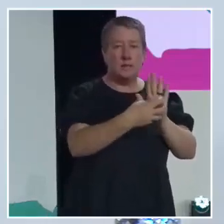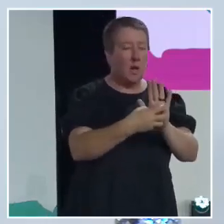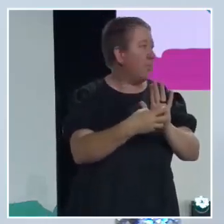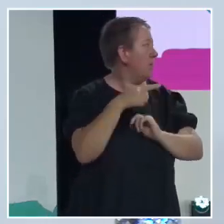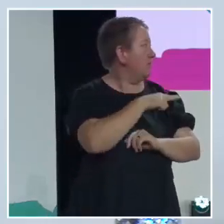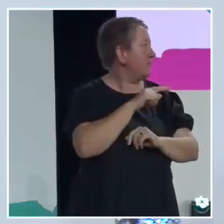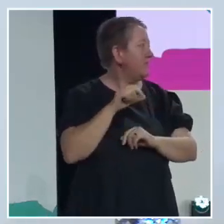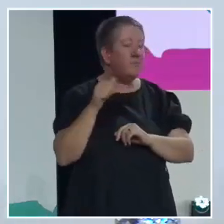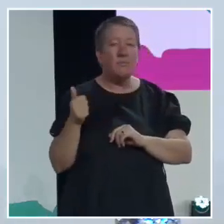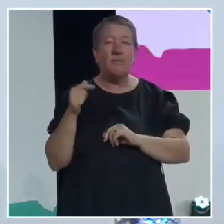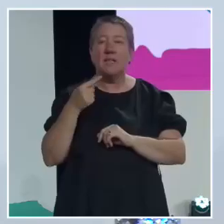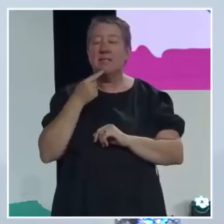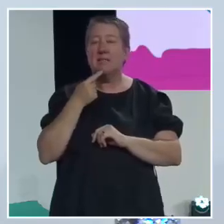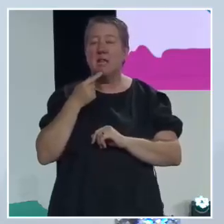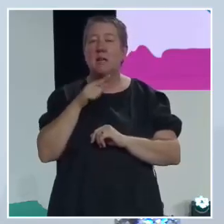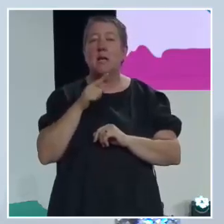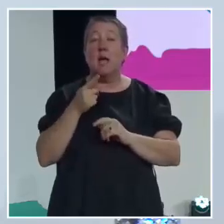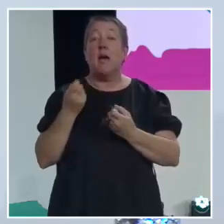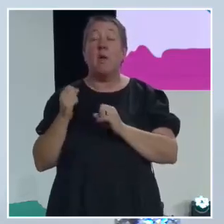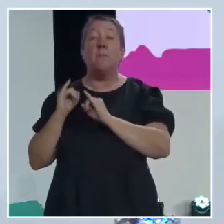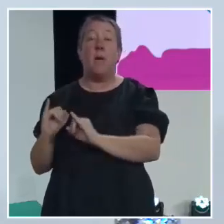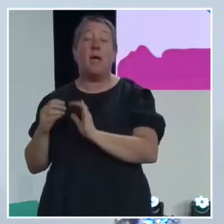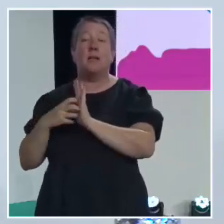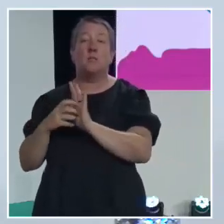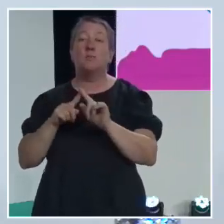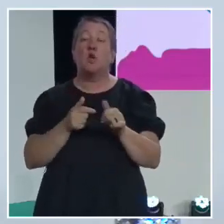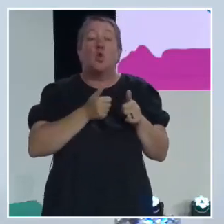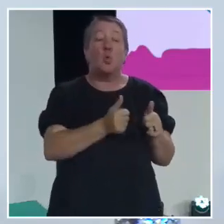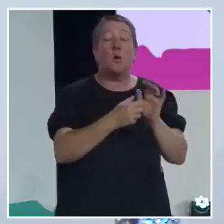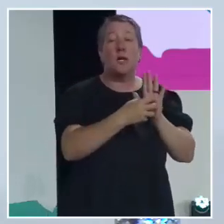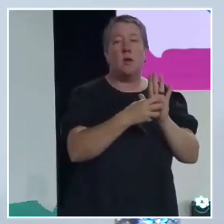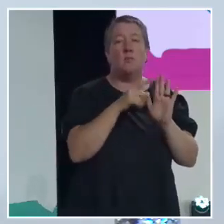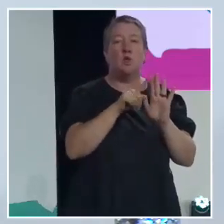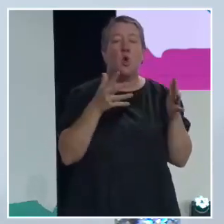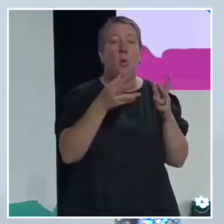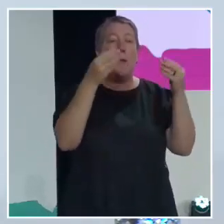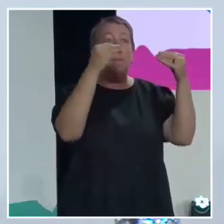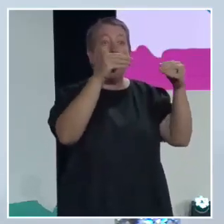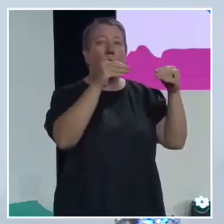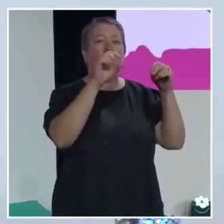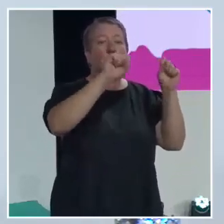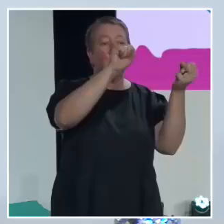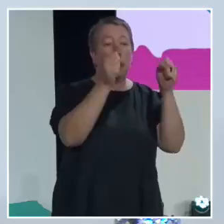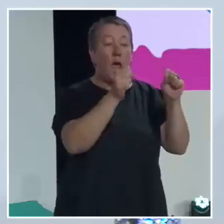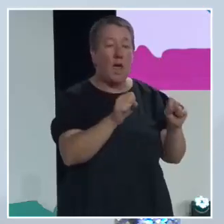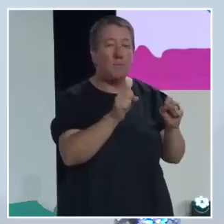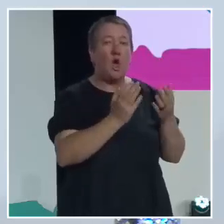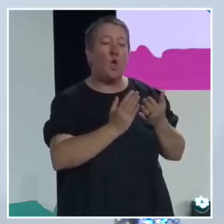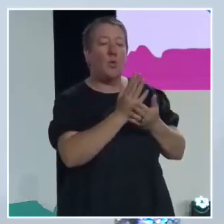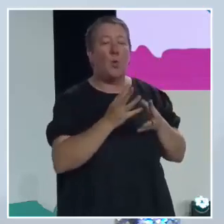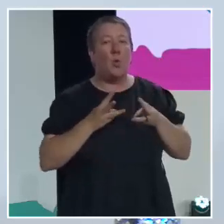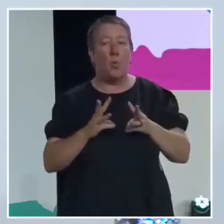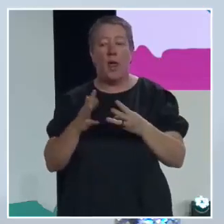absolutely right. Let's learn from the bad examples. Good examples where that active shaping of markets happened through the way that a